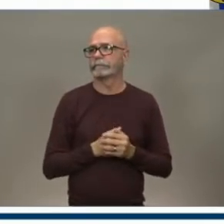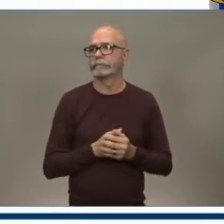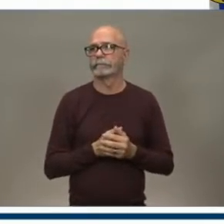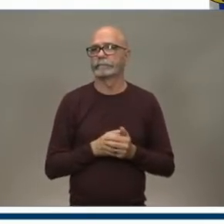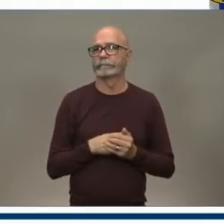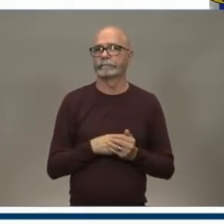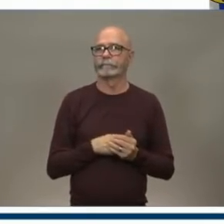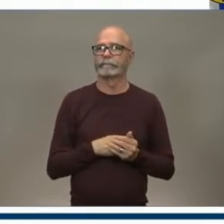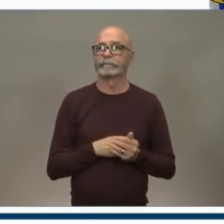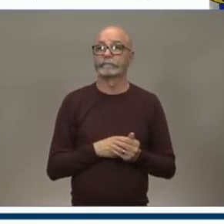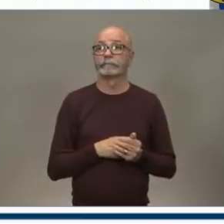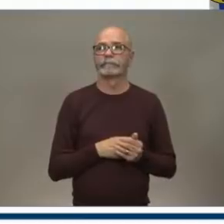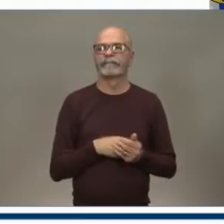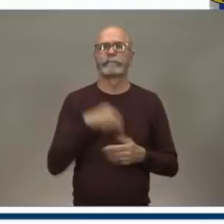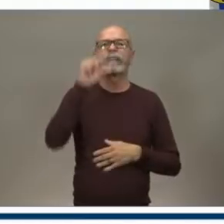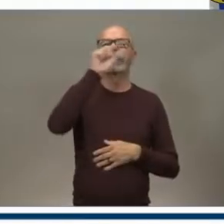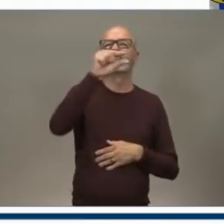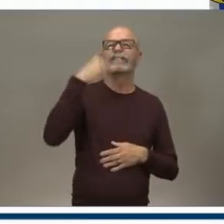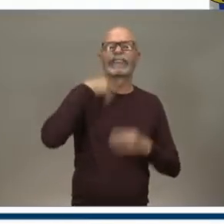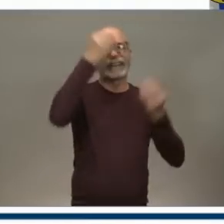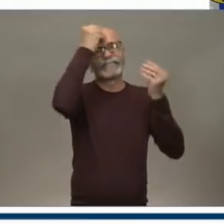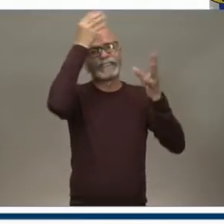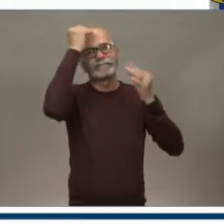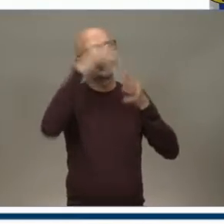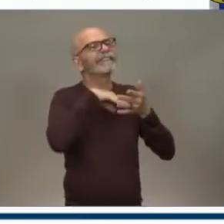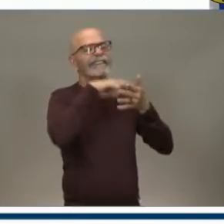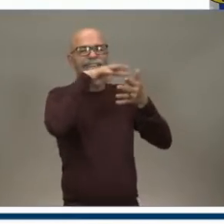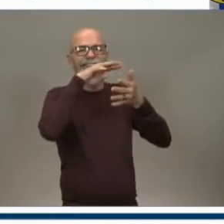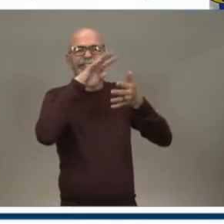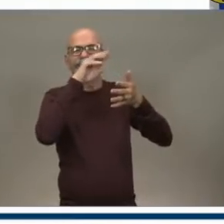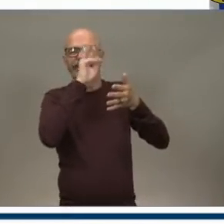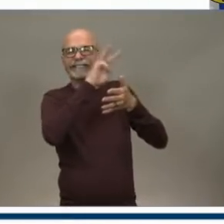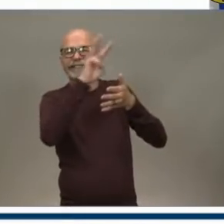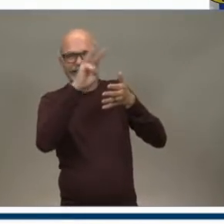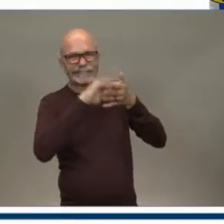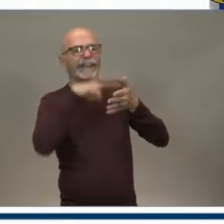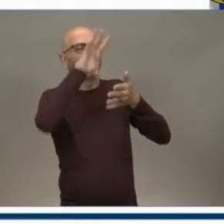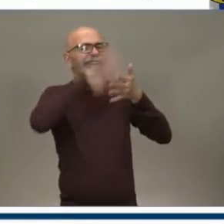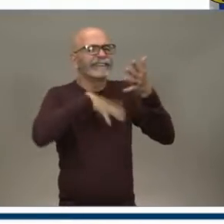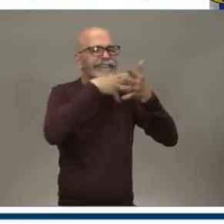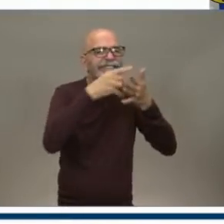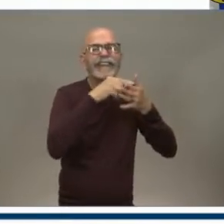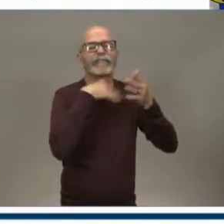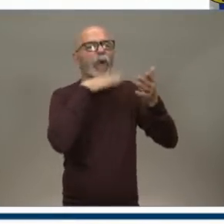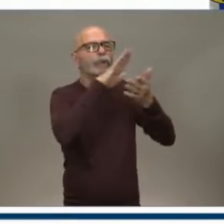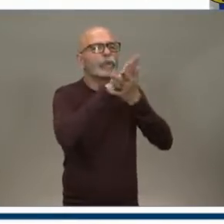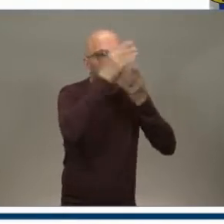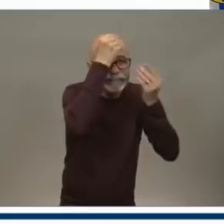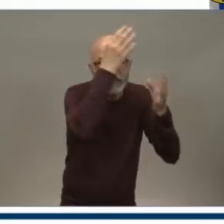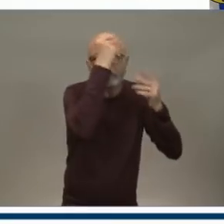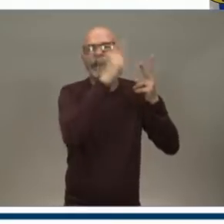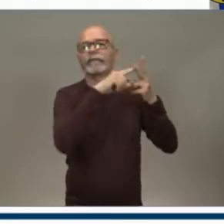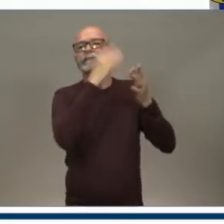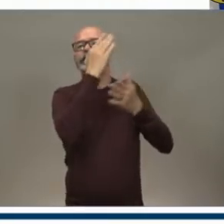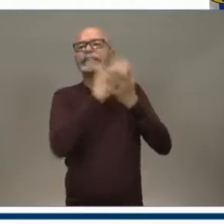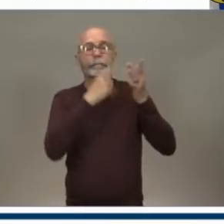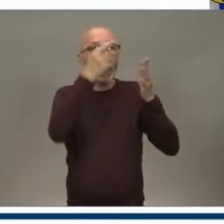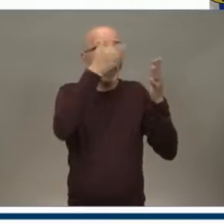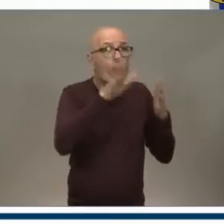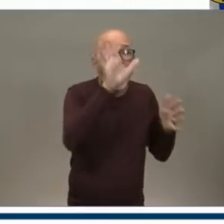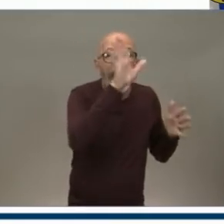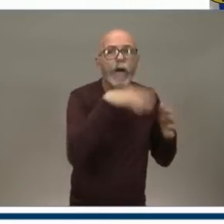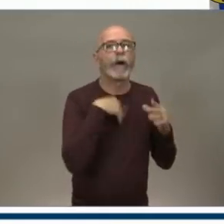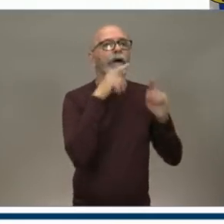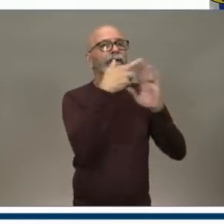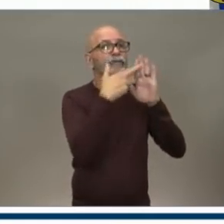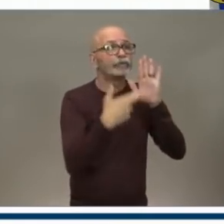different models, but you said the plan for knowing when we go into one of those and how we choose that is